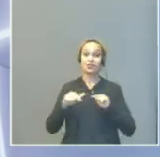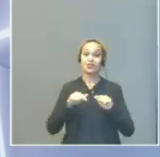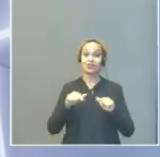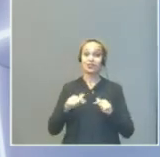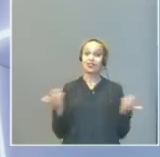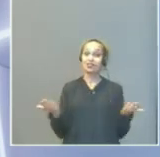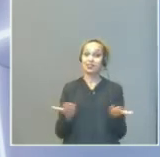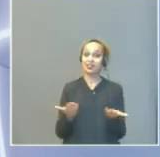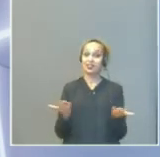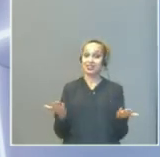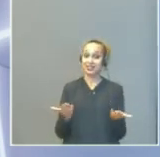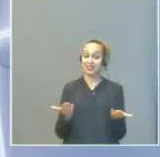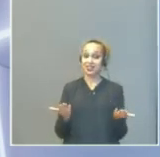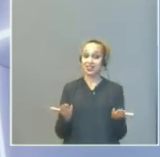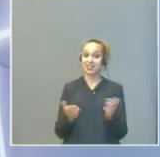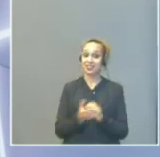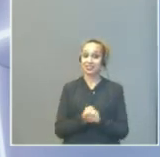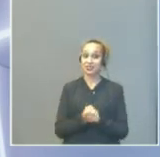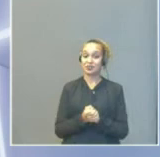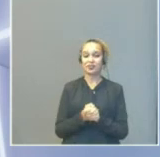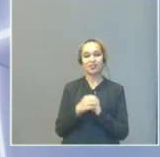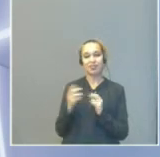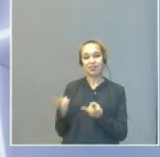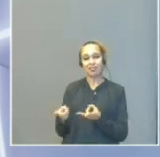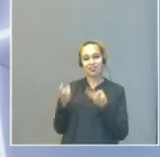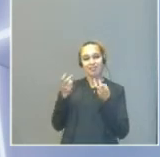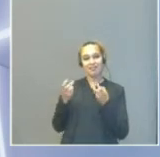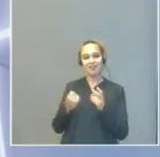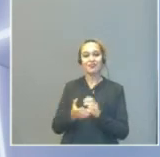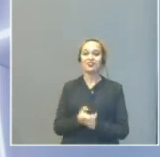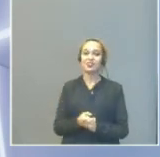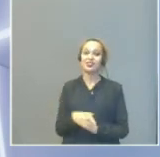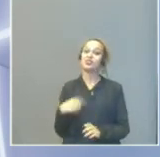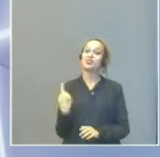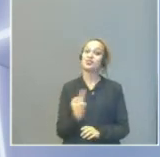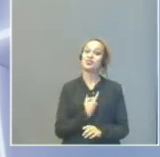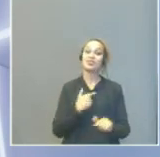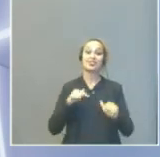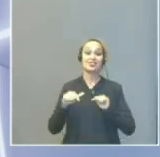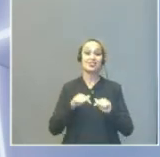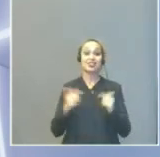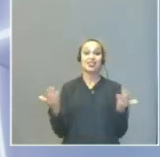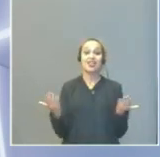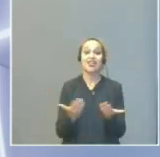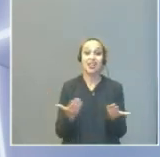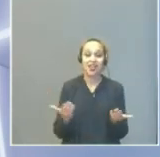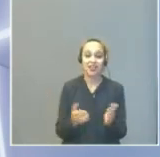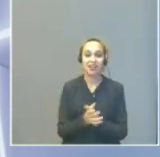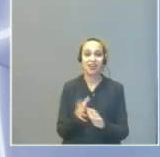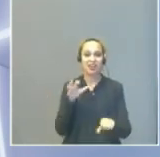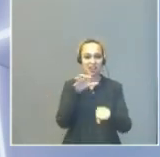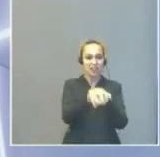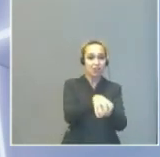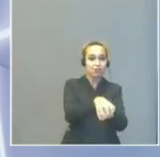to the trickster. Our work now is decolonial, deeply